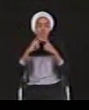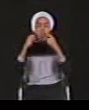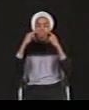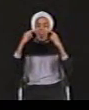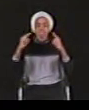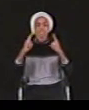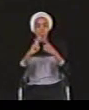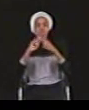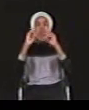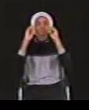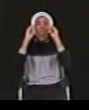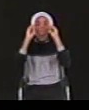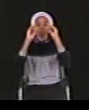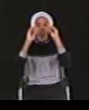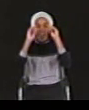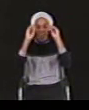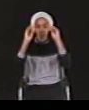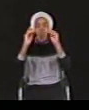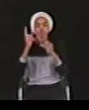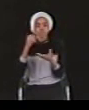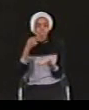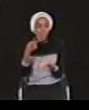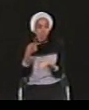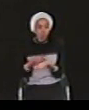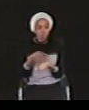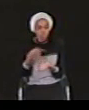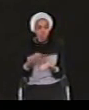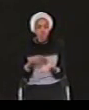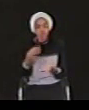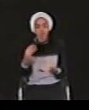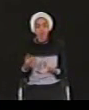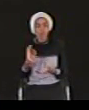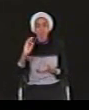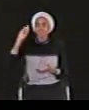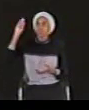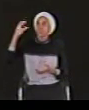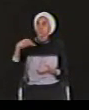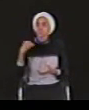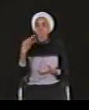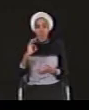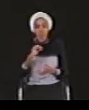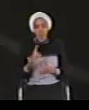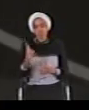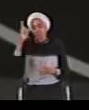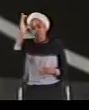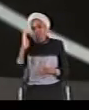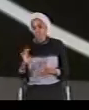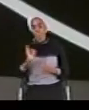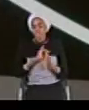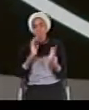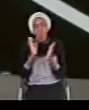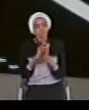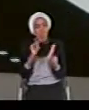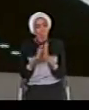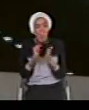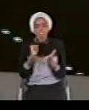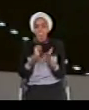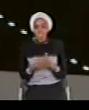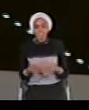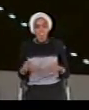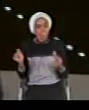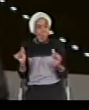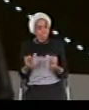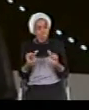to teach the gospel of the grace of God. I pray that that same firmness